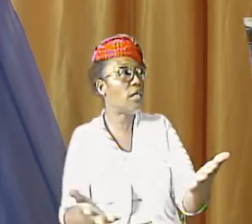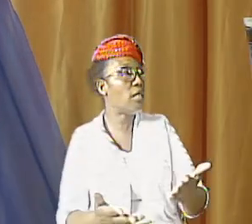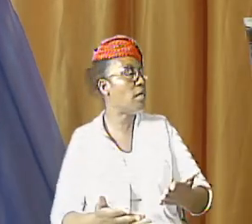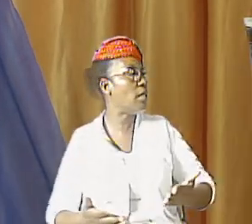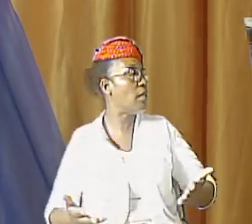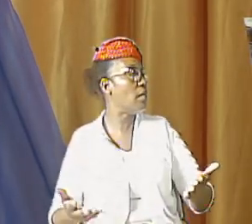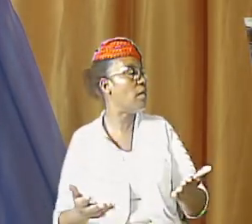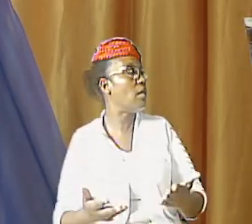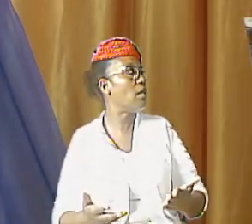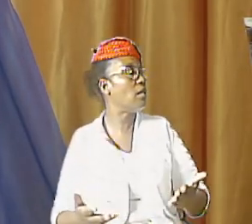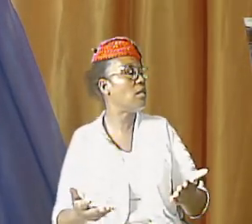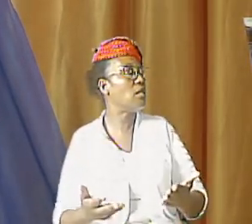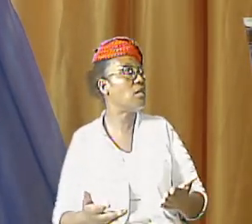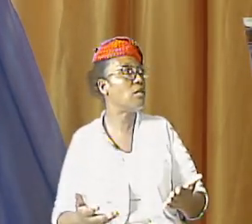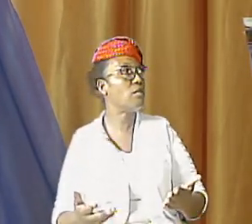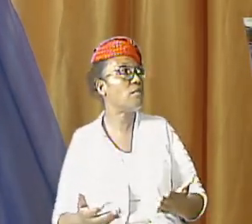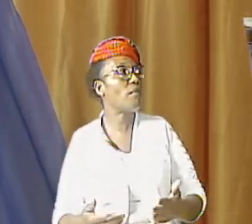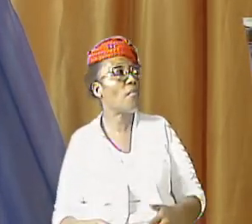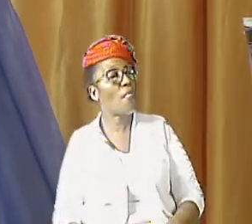already